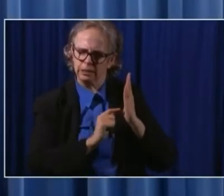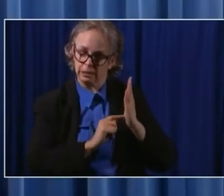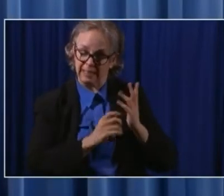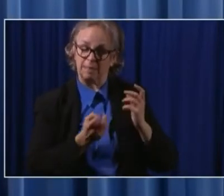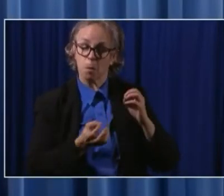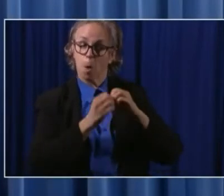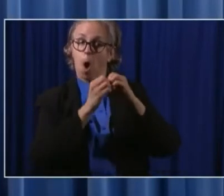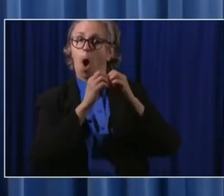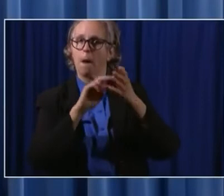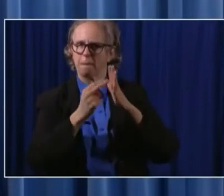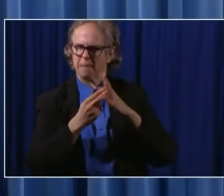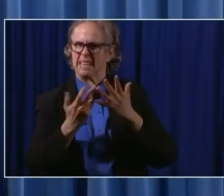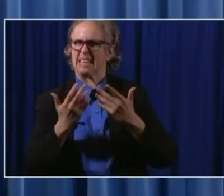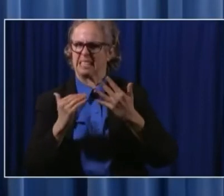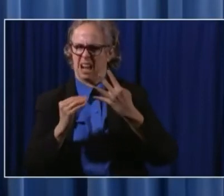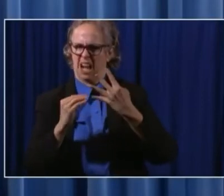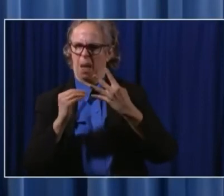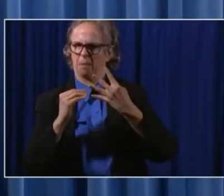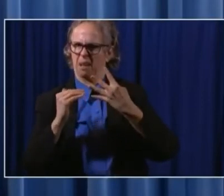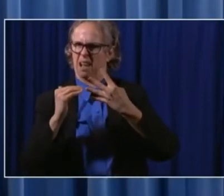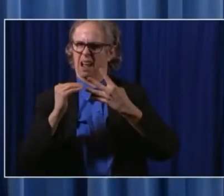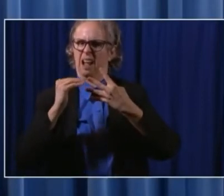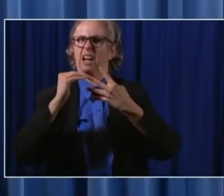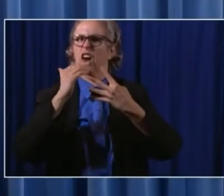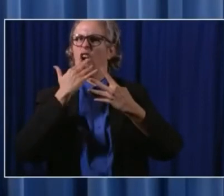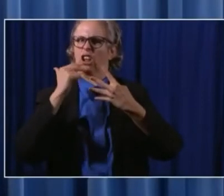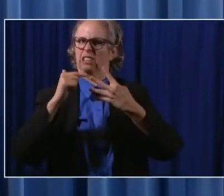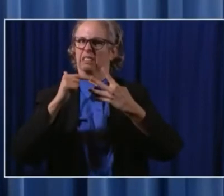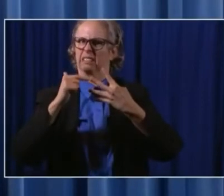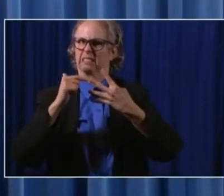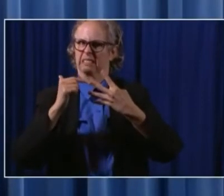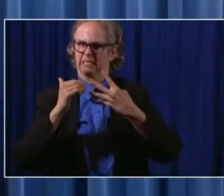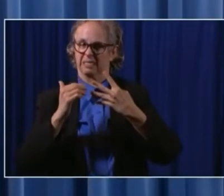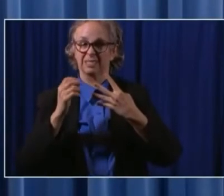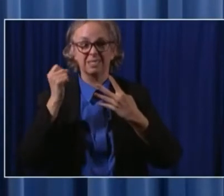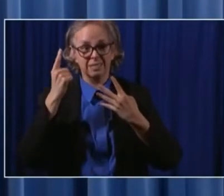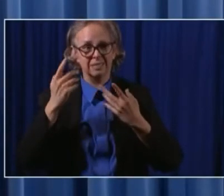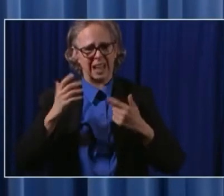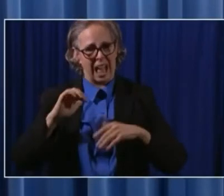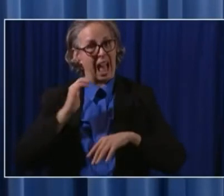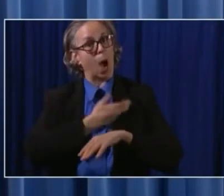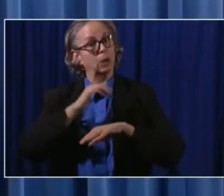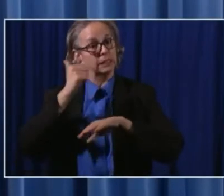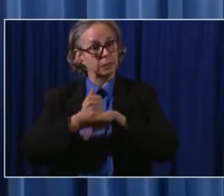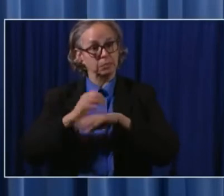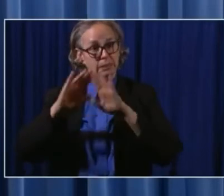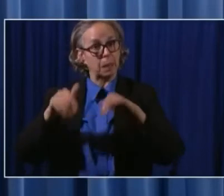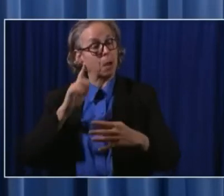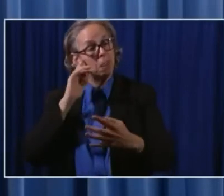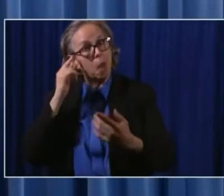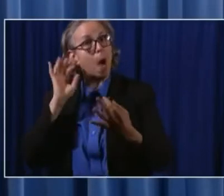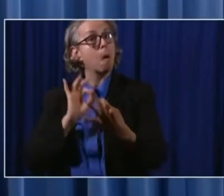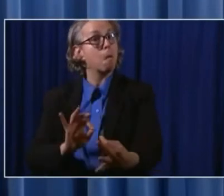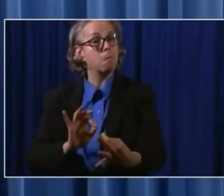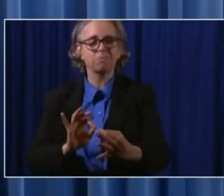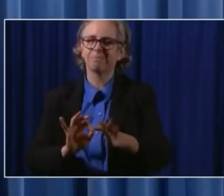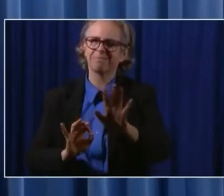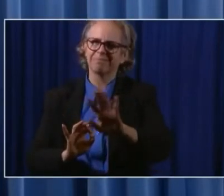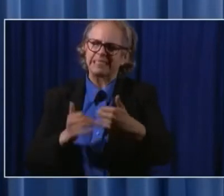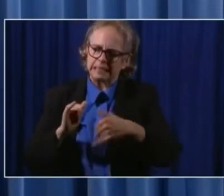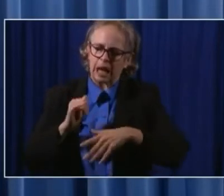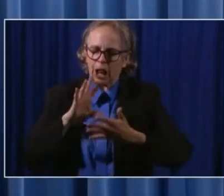take. The system was designed to be refined over time. And we said that at the beginning, and we will continue to refine it.